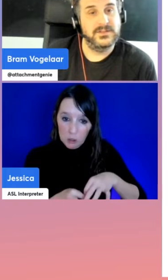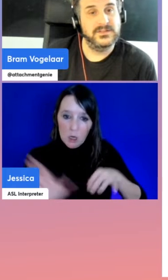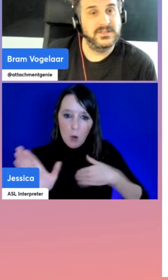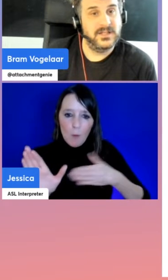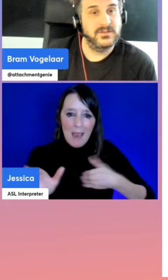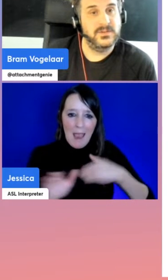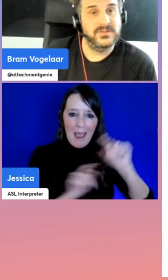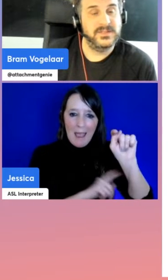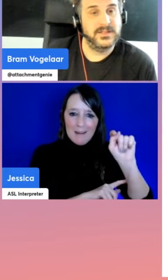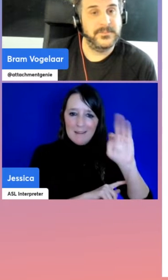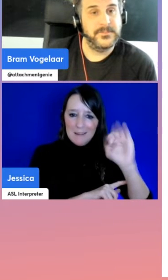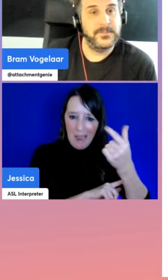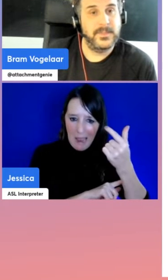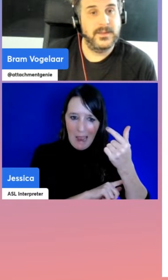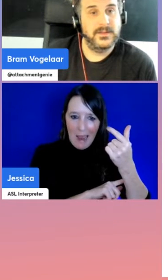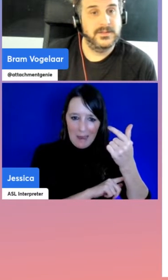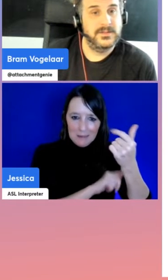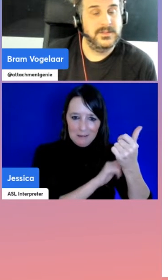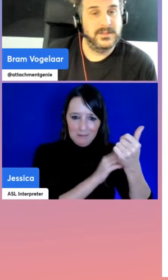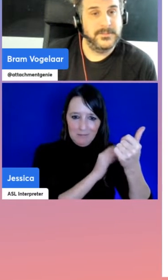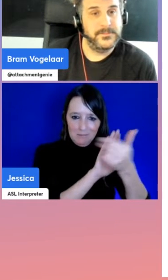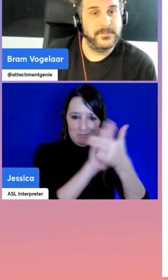them was metrics. The other one was